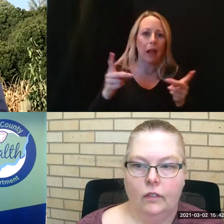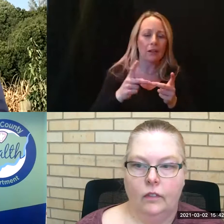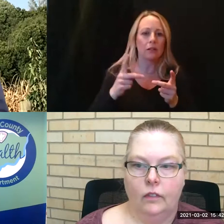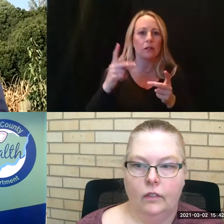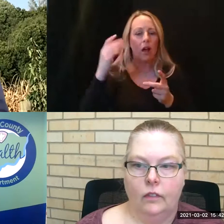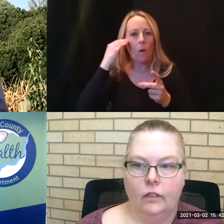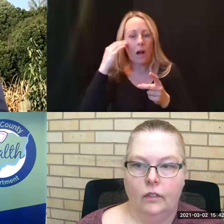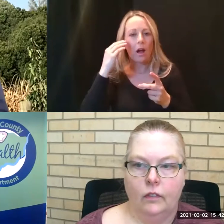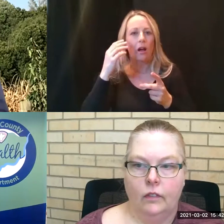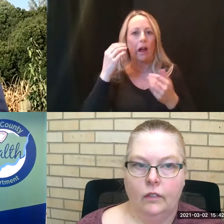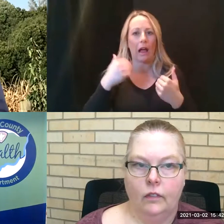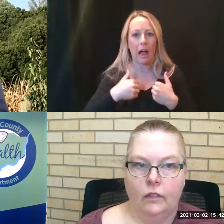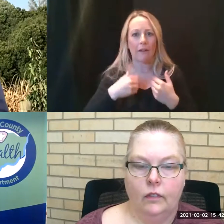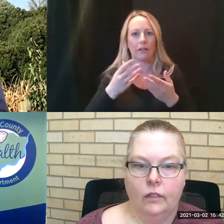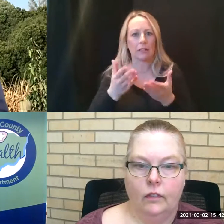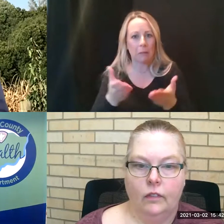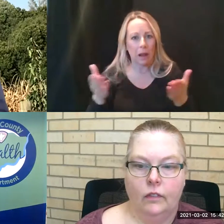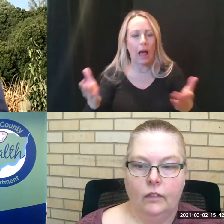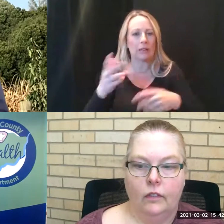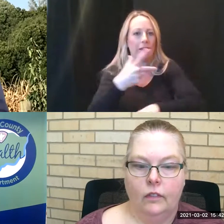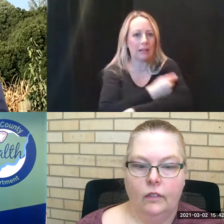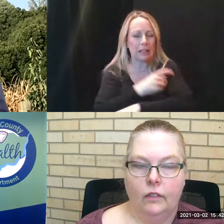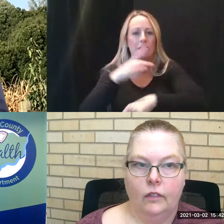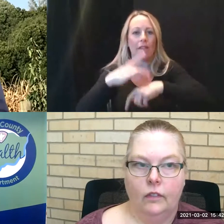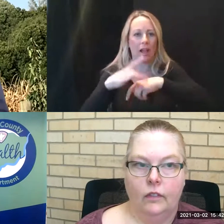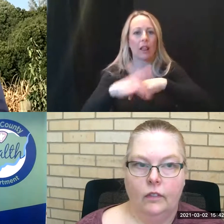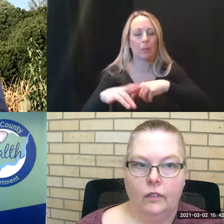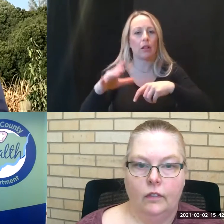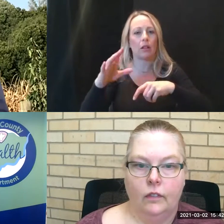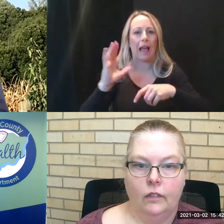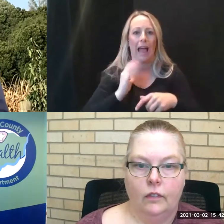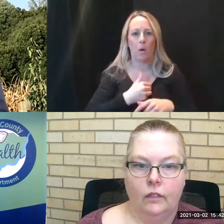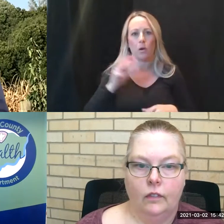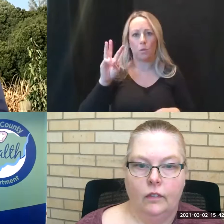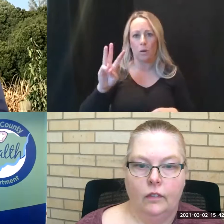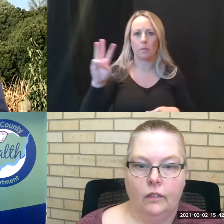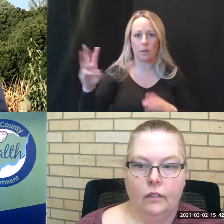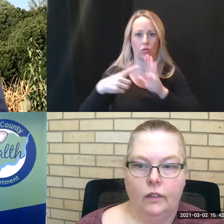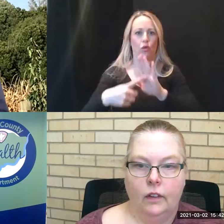have supplies of vaccines or are receiving allocations of vaccine.